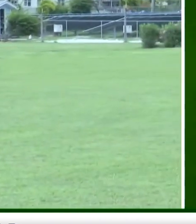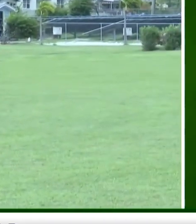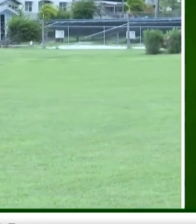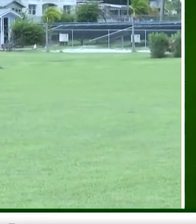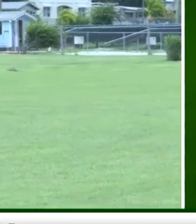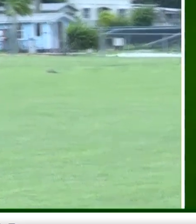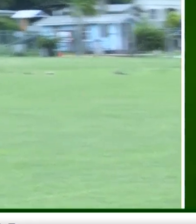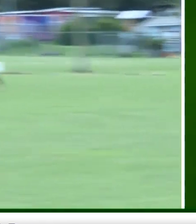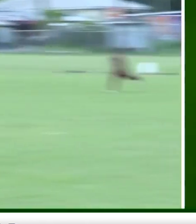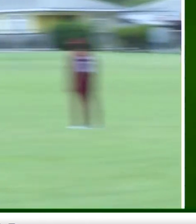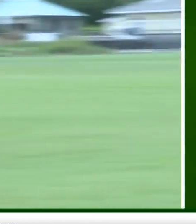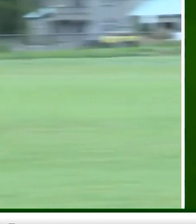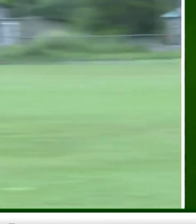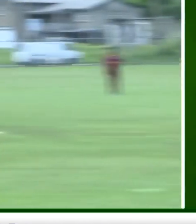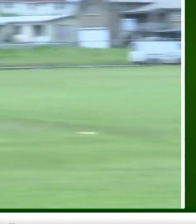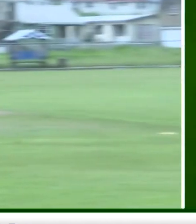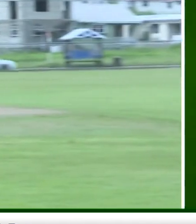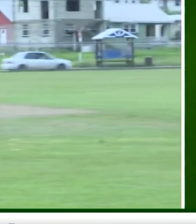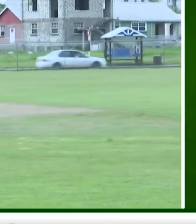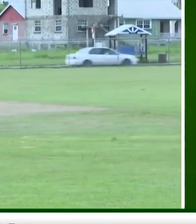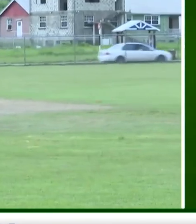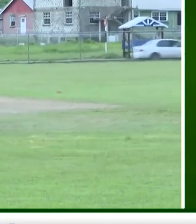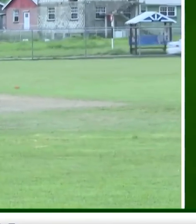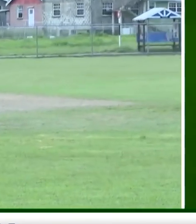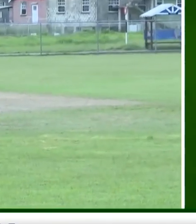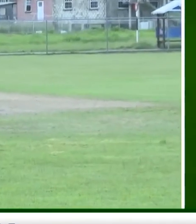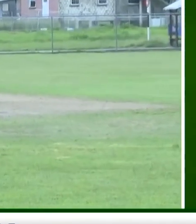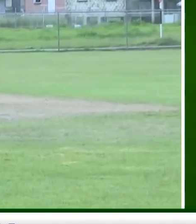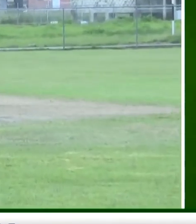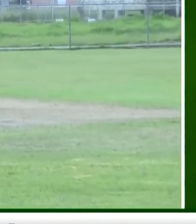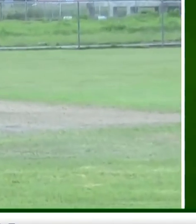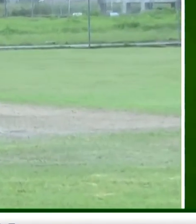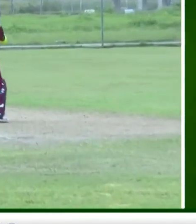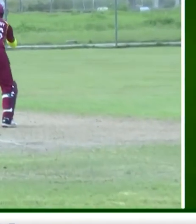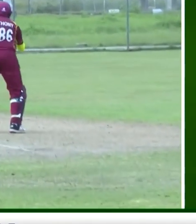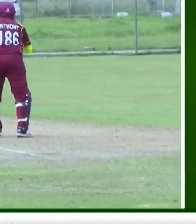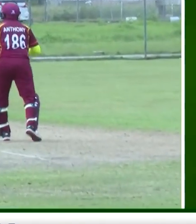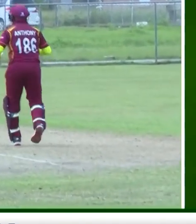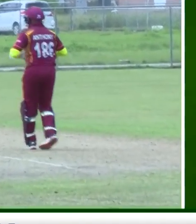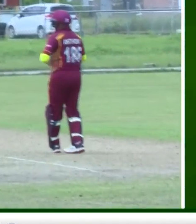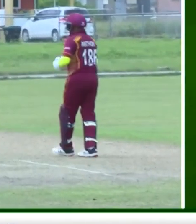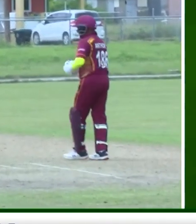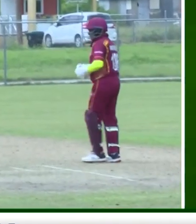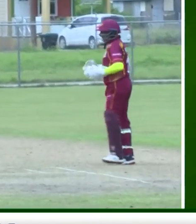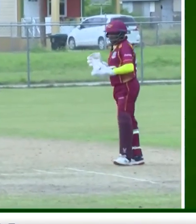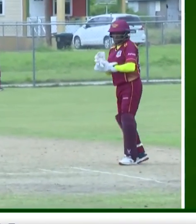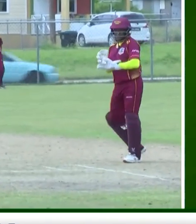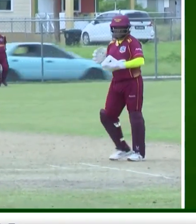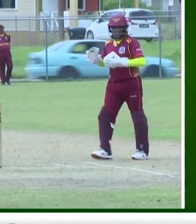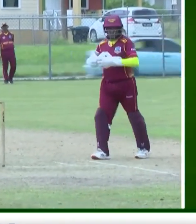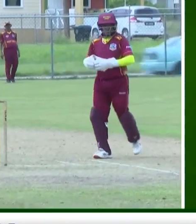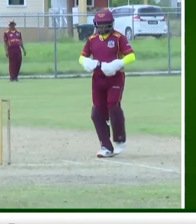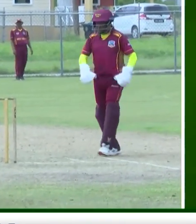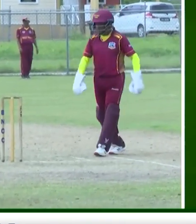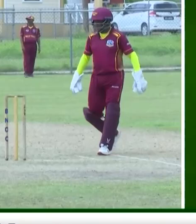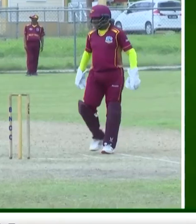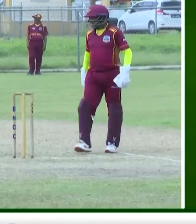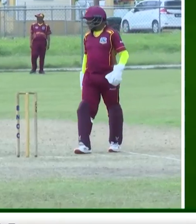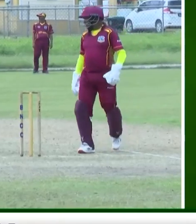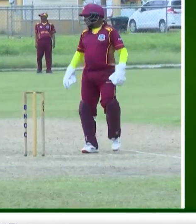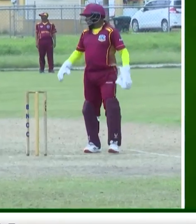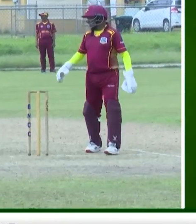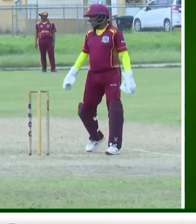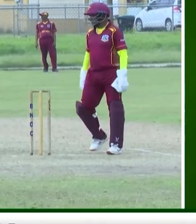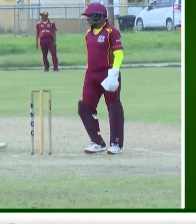Now, both teams have 2 points with 1 win and 1 defeat. The USA, they top the group. That's Group A with 4 points